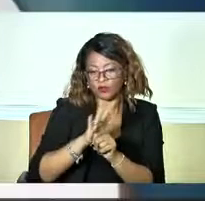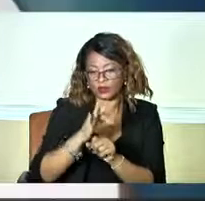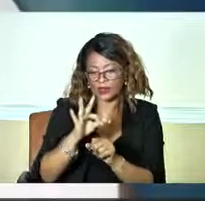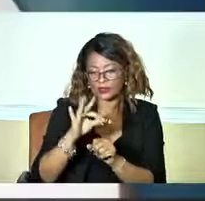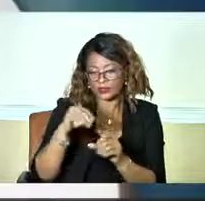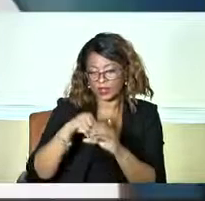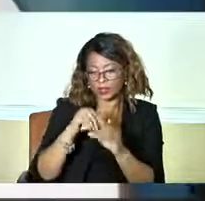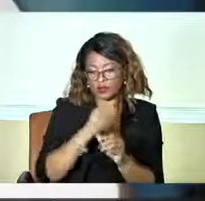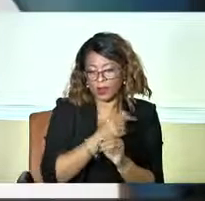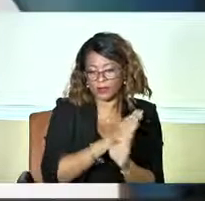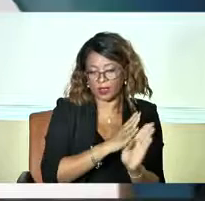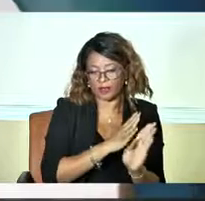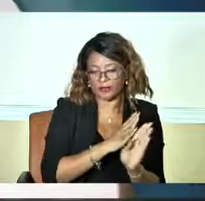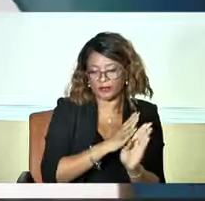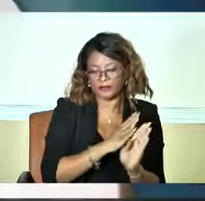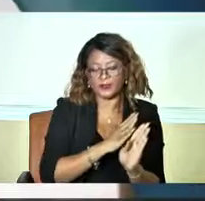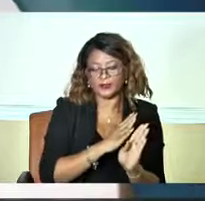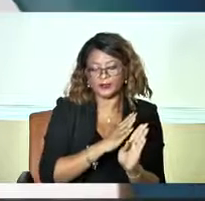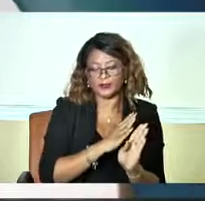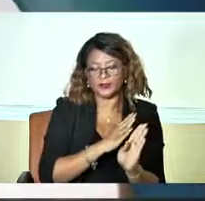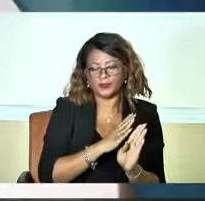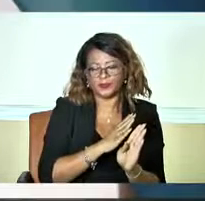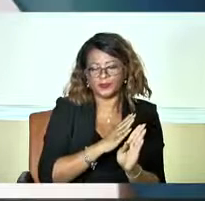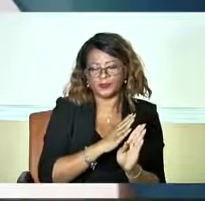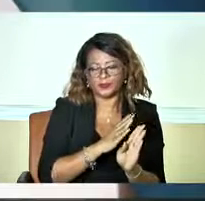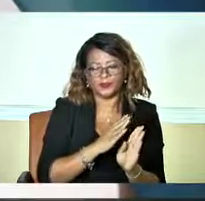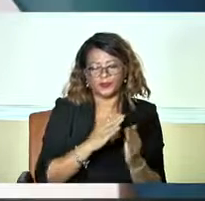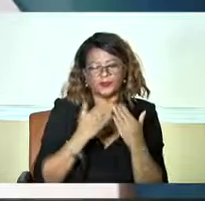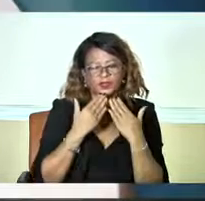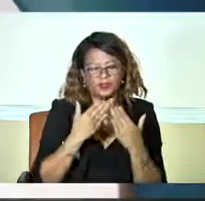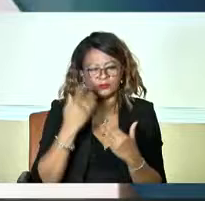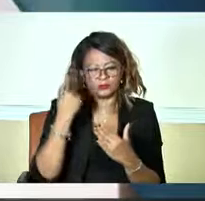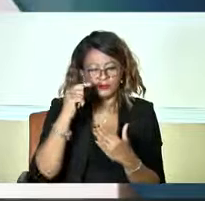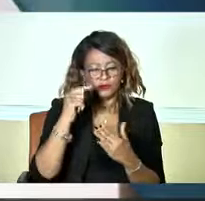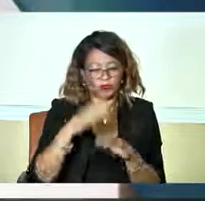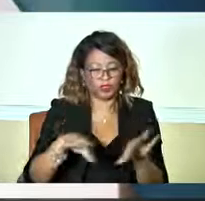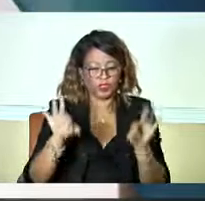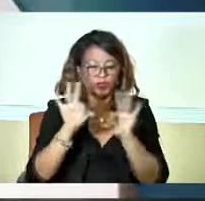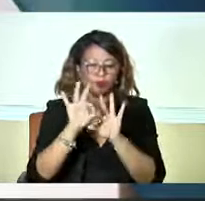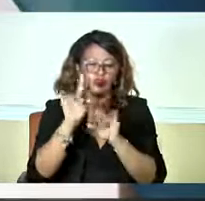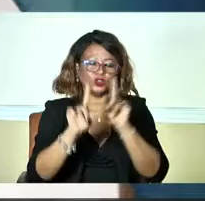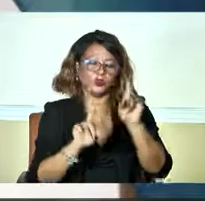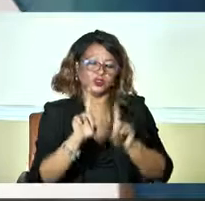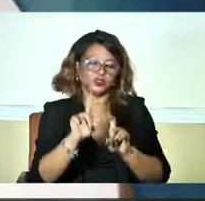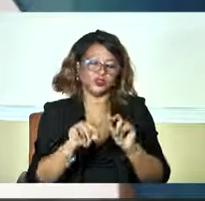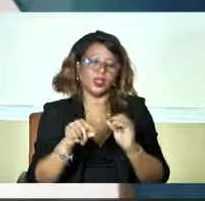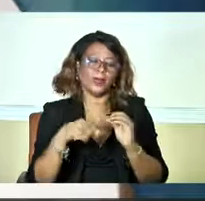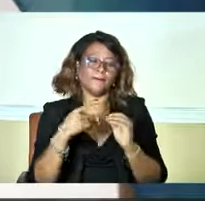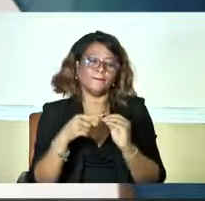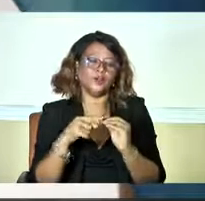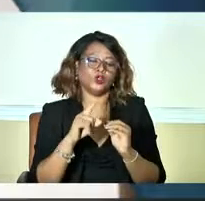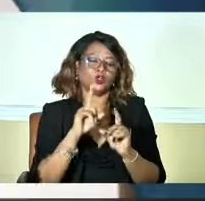So, Mr. Moxie, I want to thank you for your most important question about COVID.